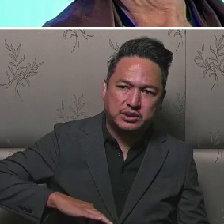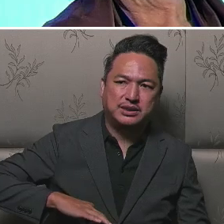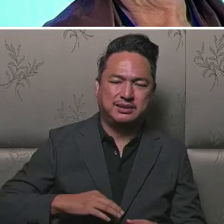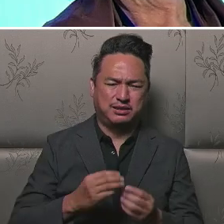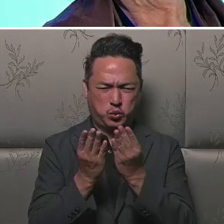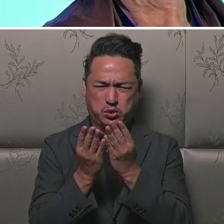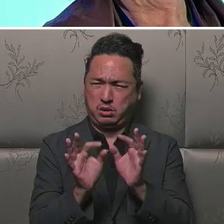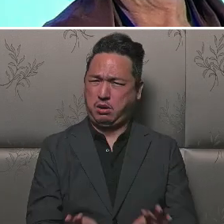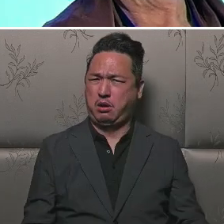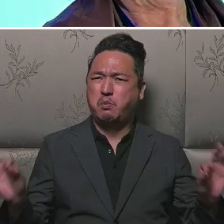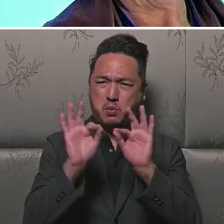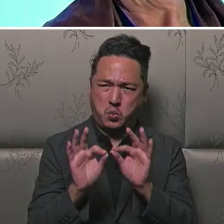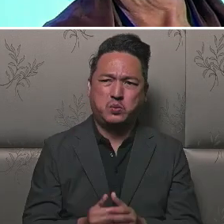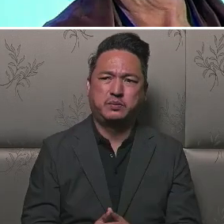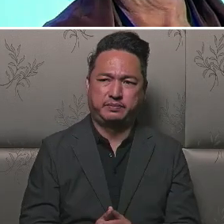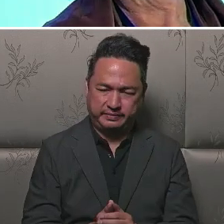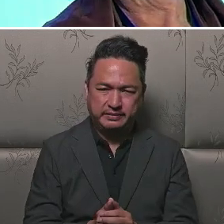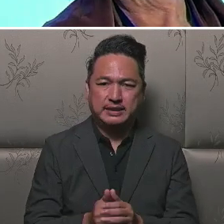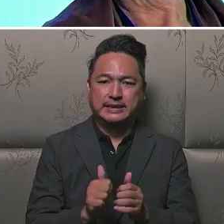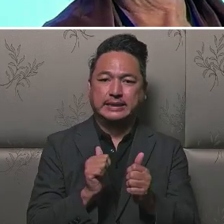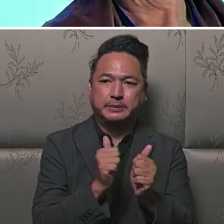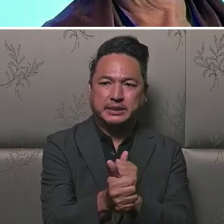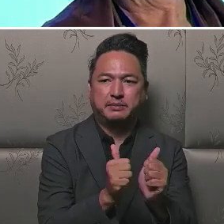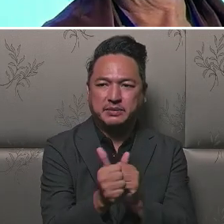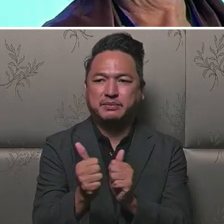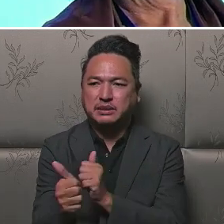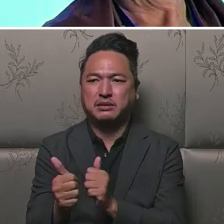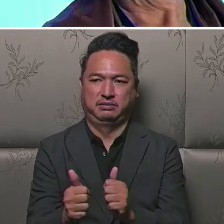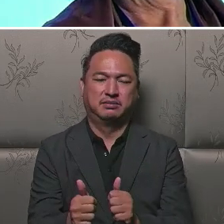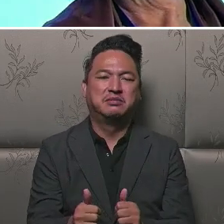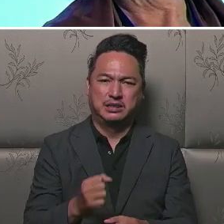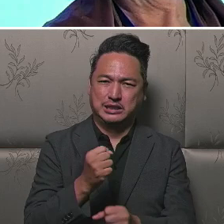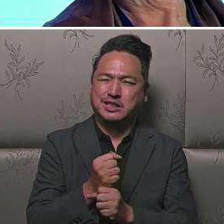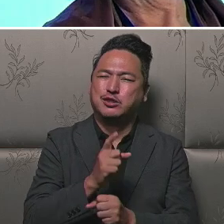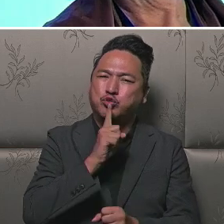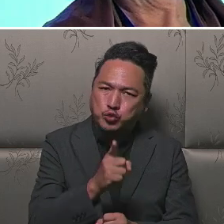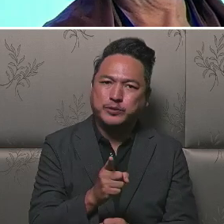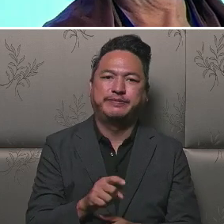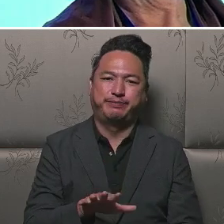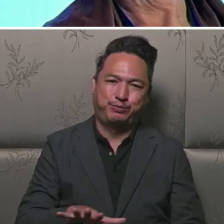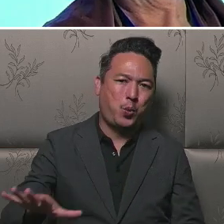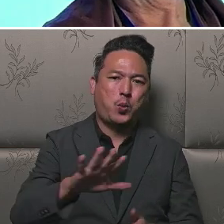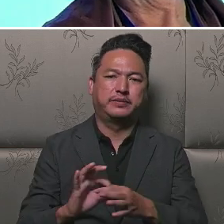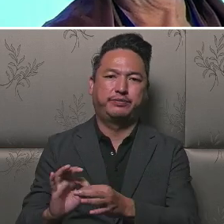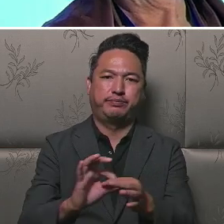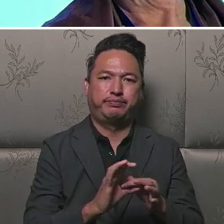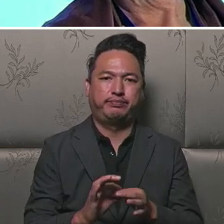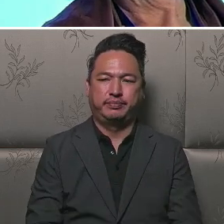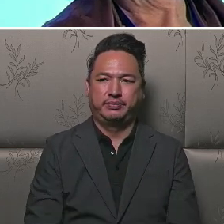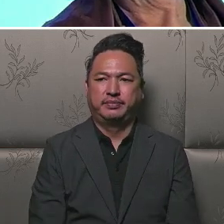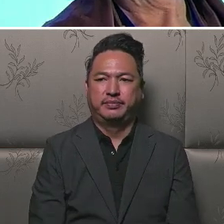very much for that wonderful presentation. Now, our last presentation, our last but not least,